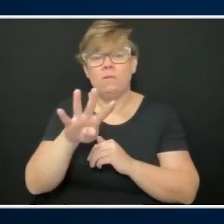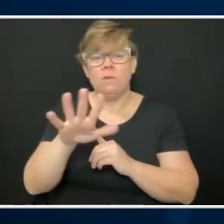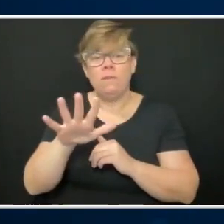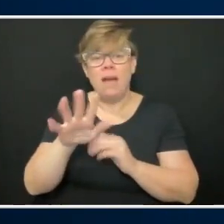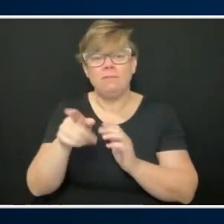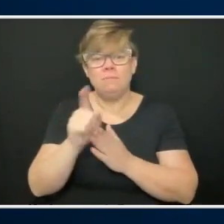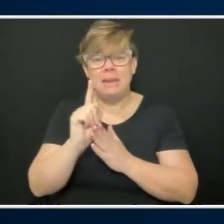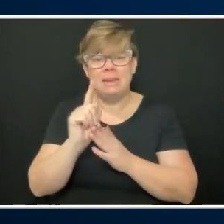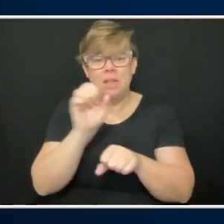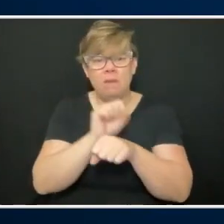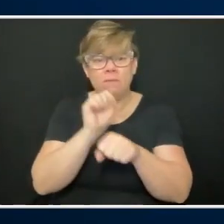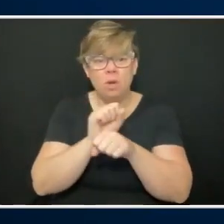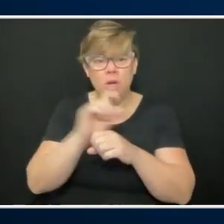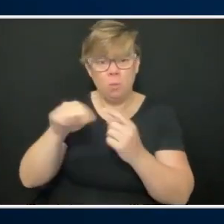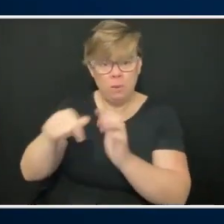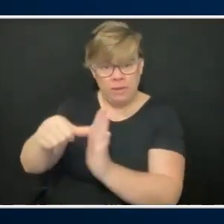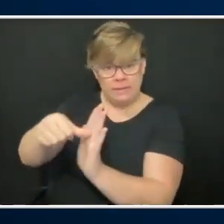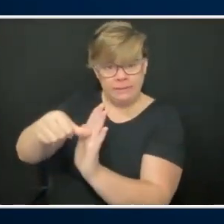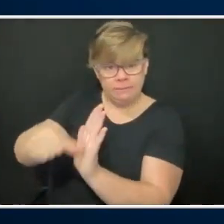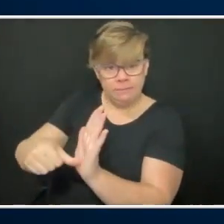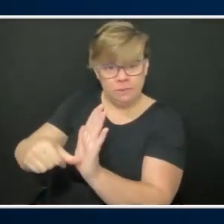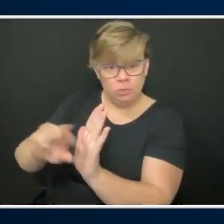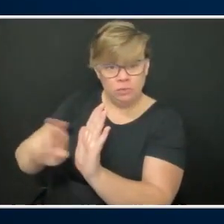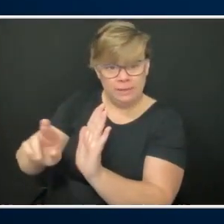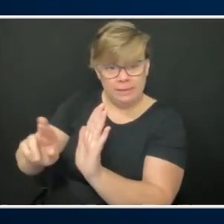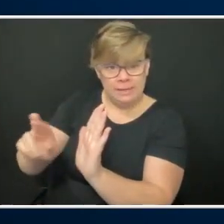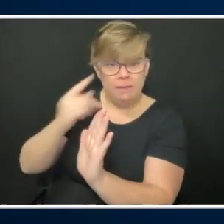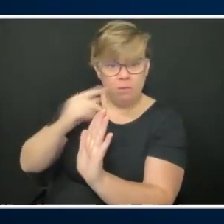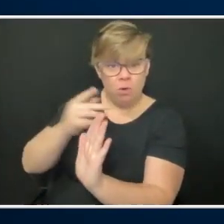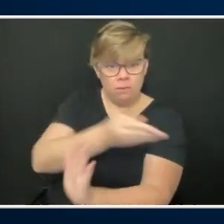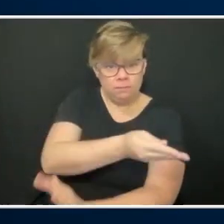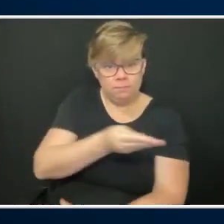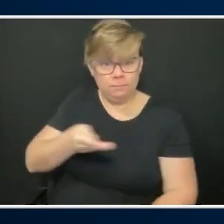once we make the skin incision before we're ready for the